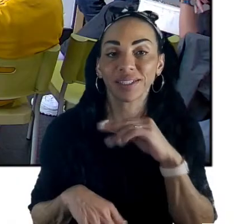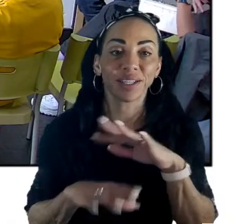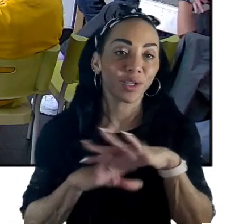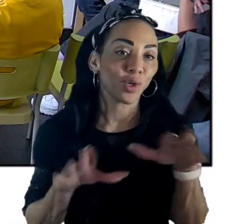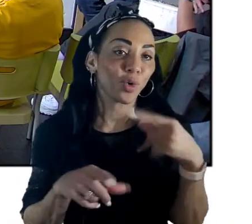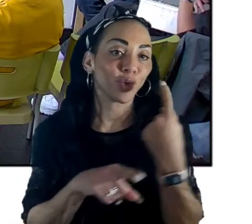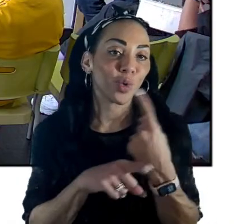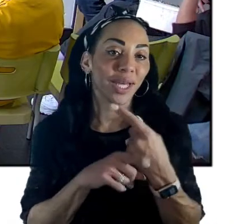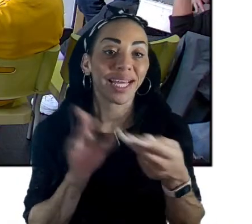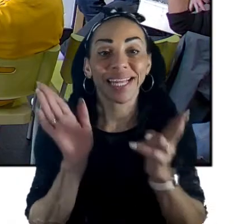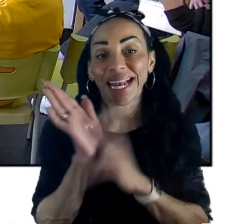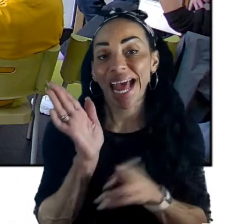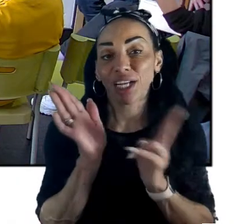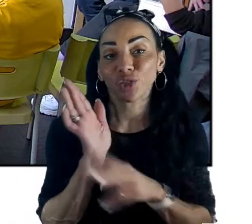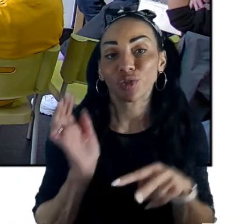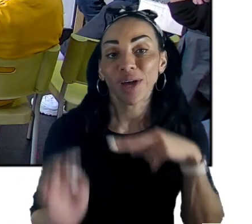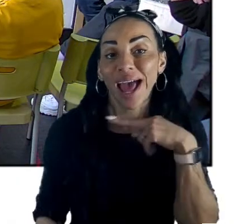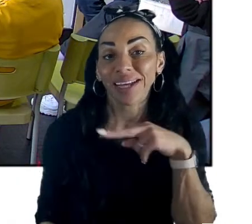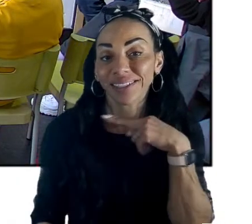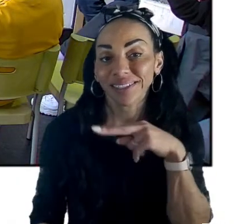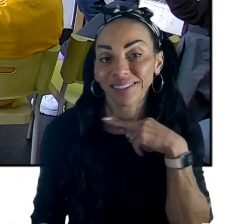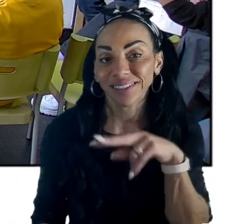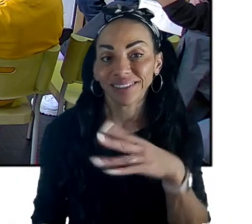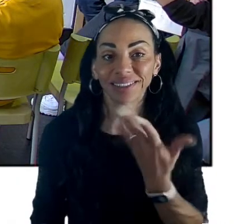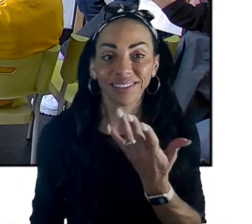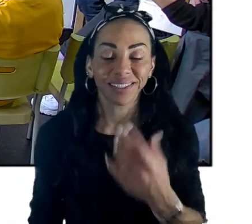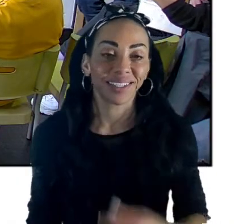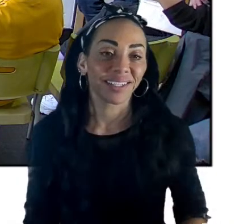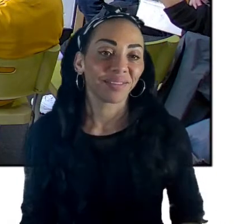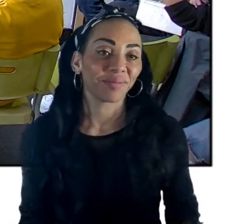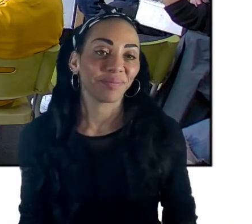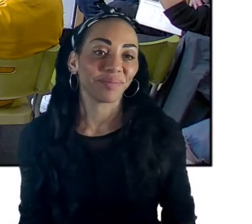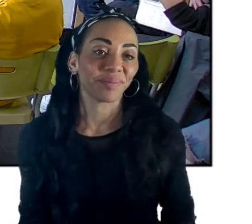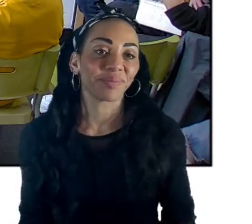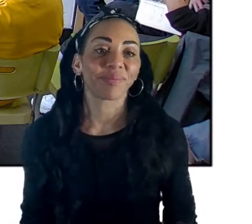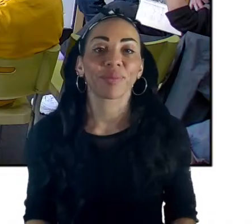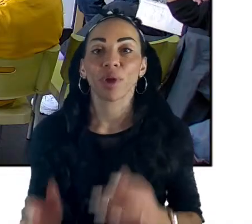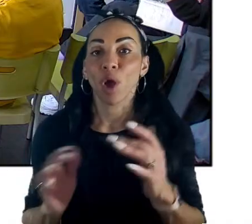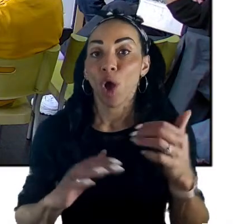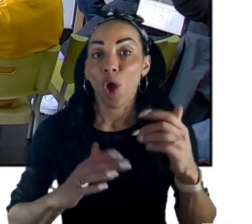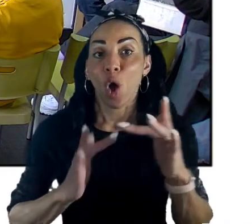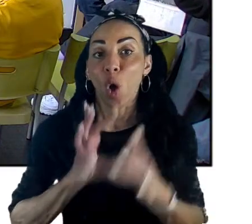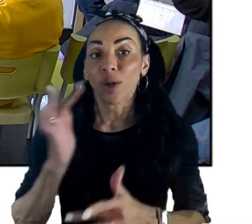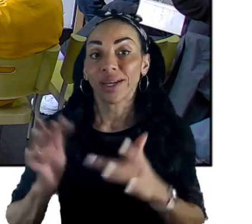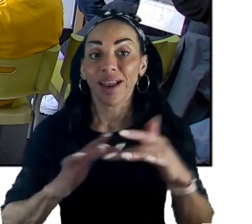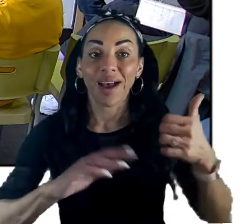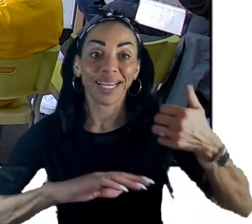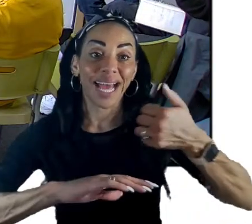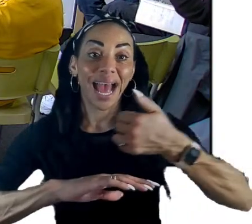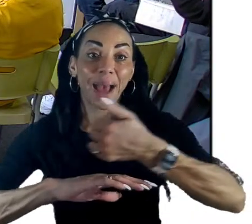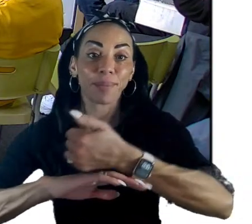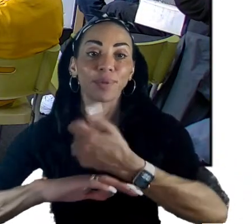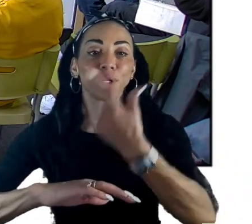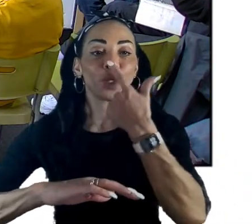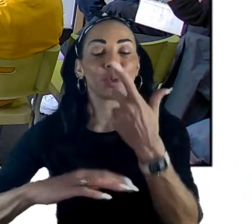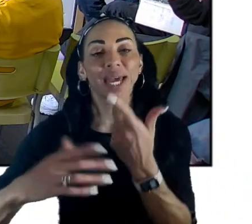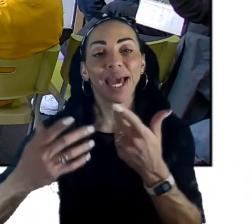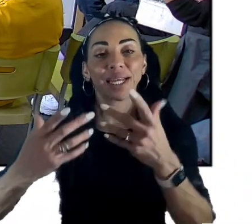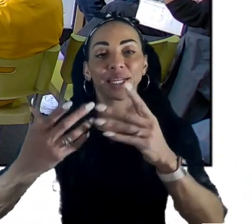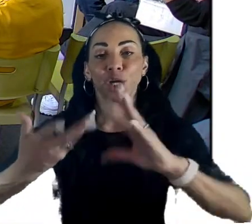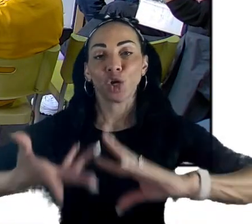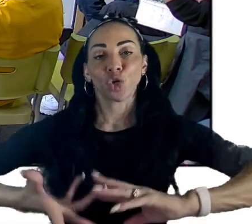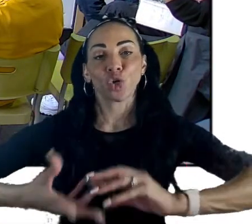And it then strikes me that your online app is a place where you curate a